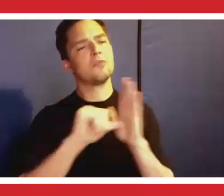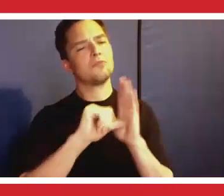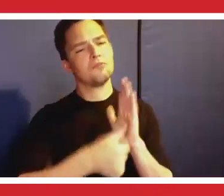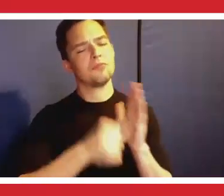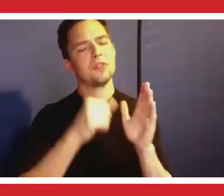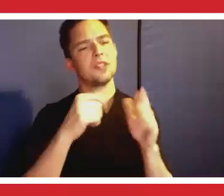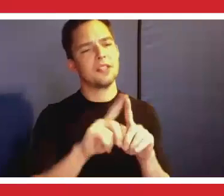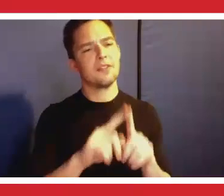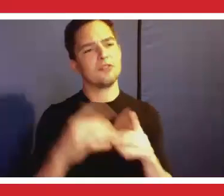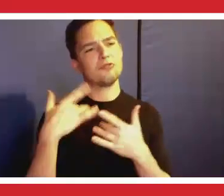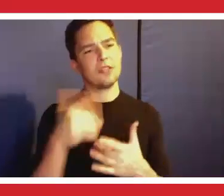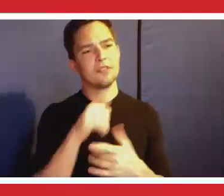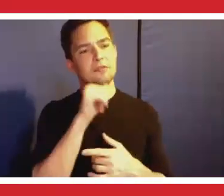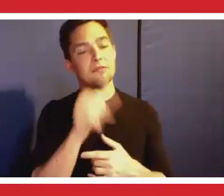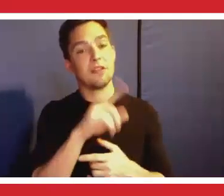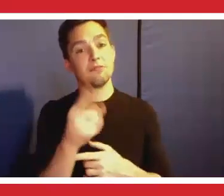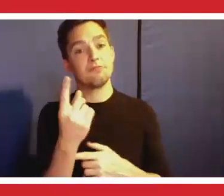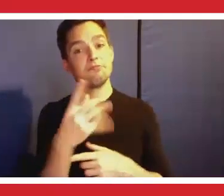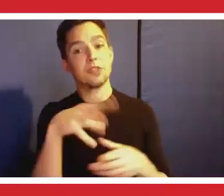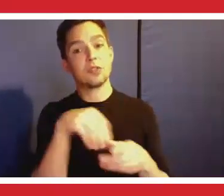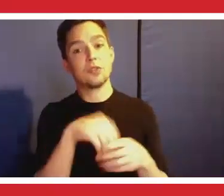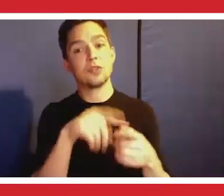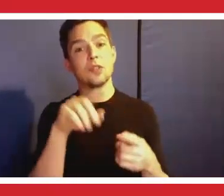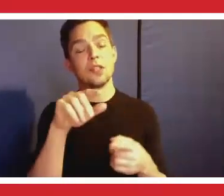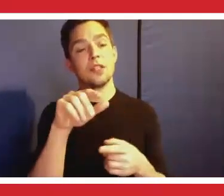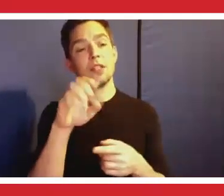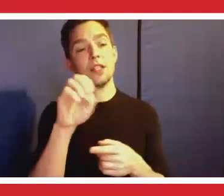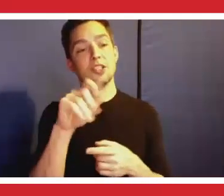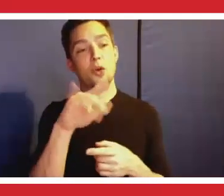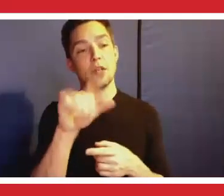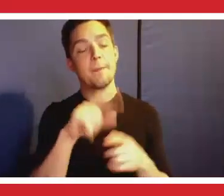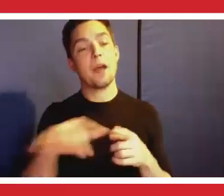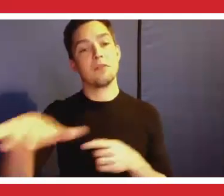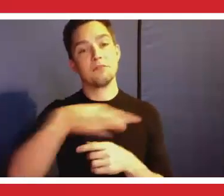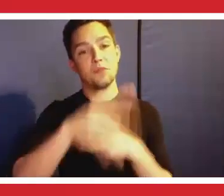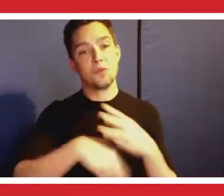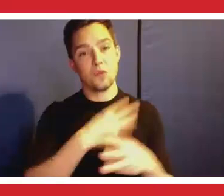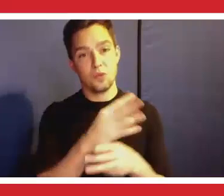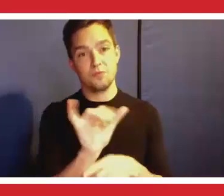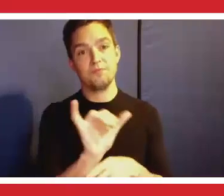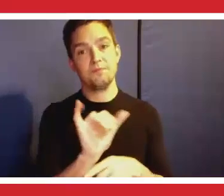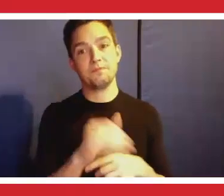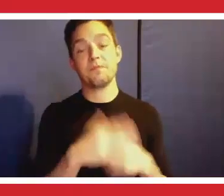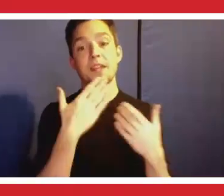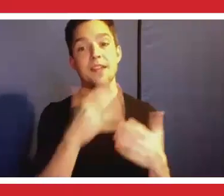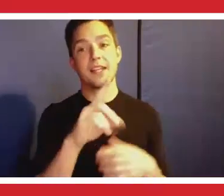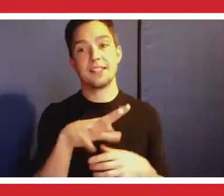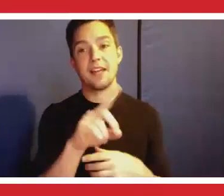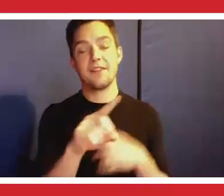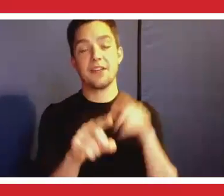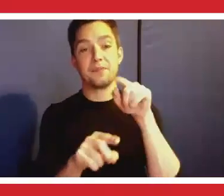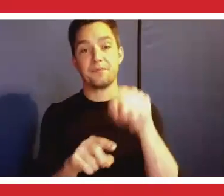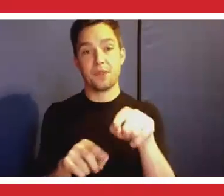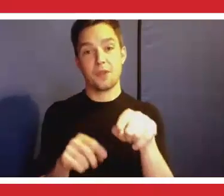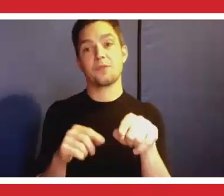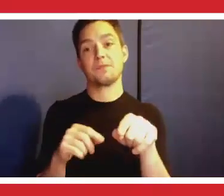just, inclusive to Estonia, but across the globe. Thank you. David, you have